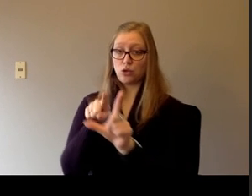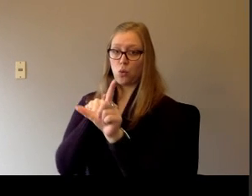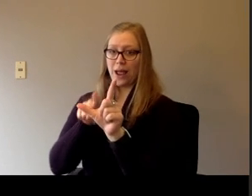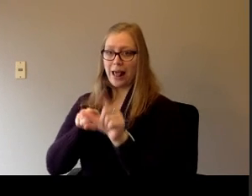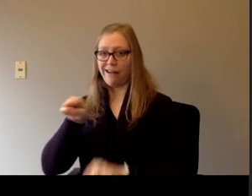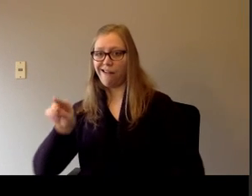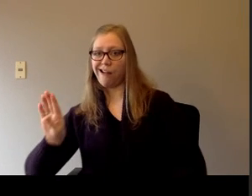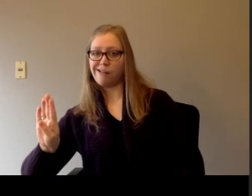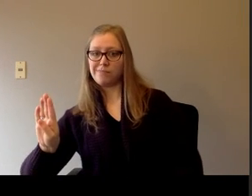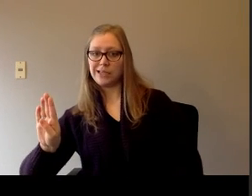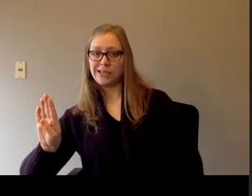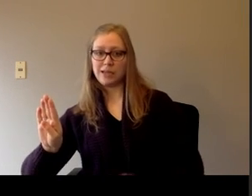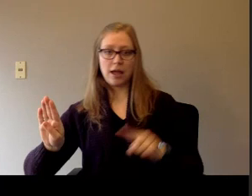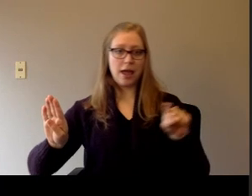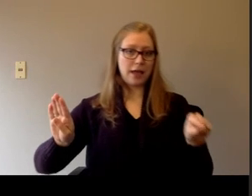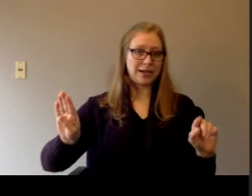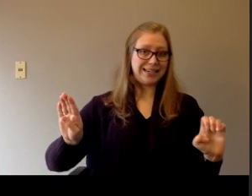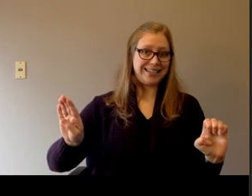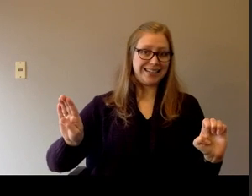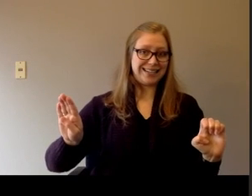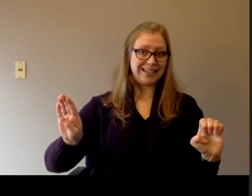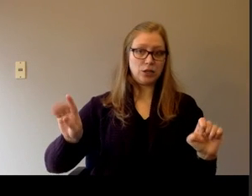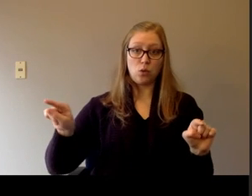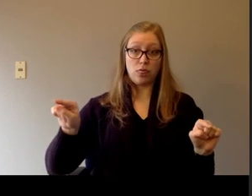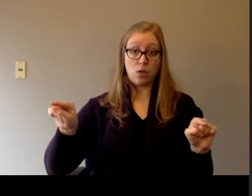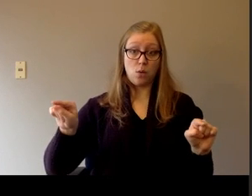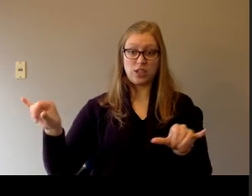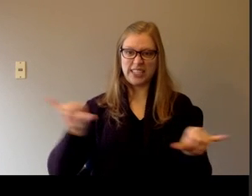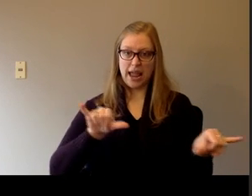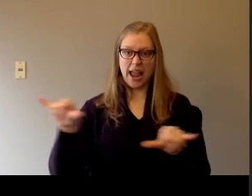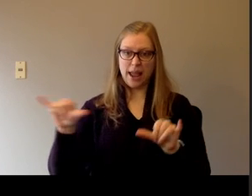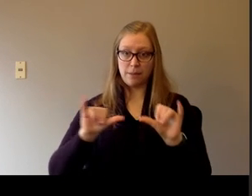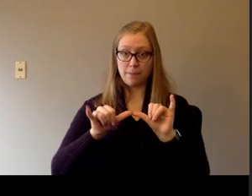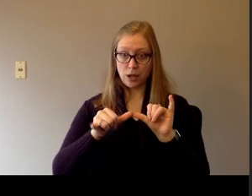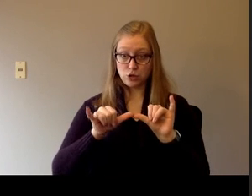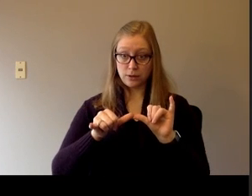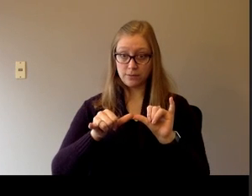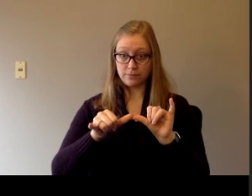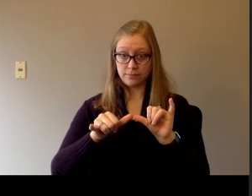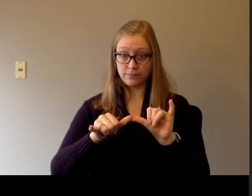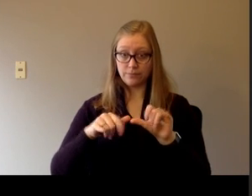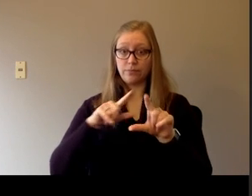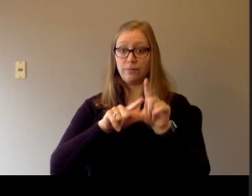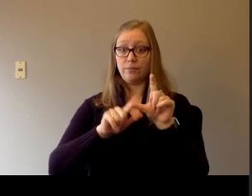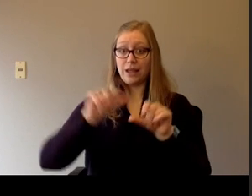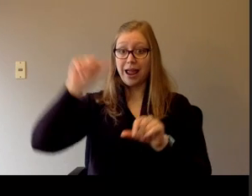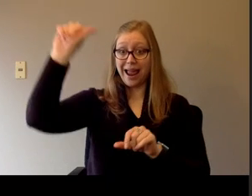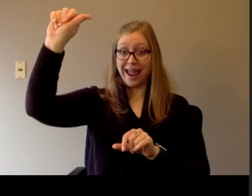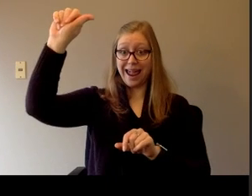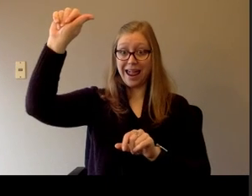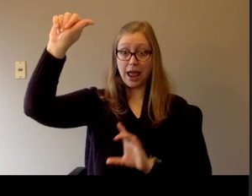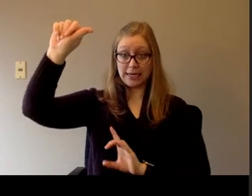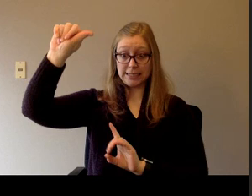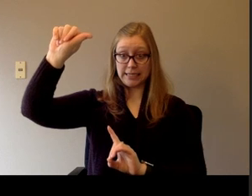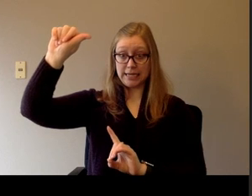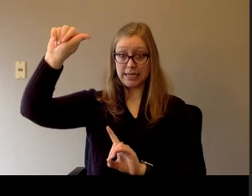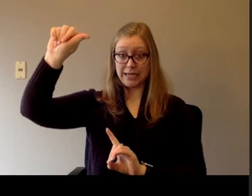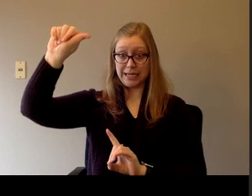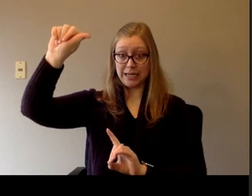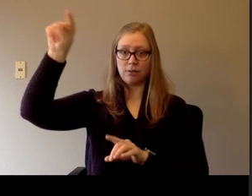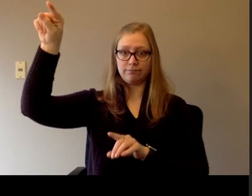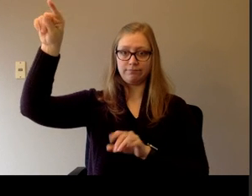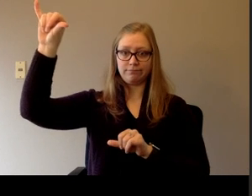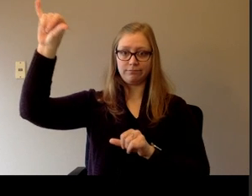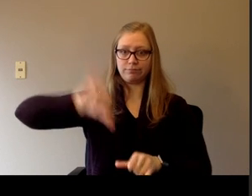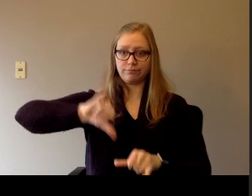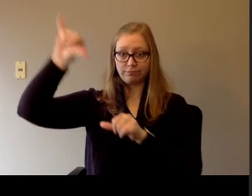are the same measures. And we also have angle A marked as congruent to angle D. So we have two angles and